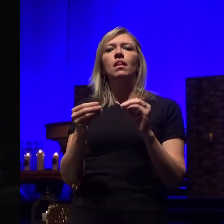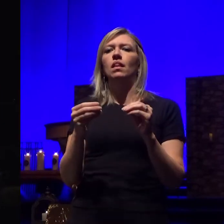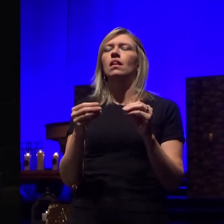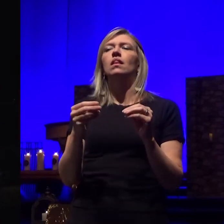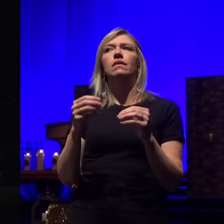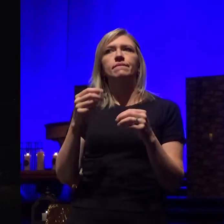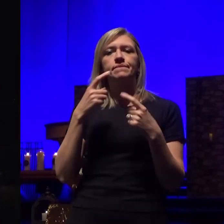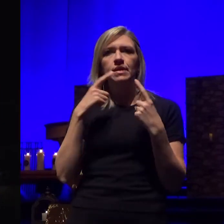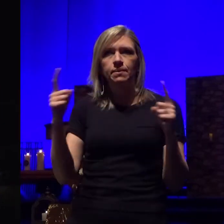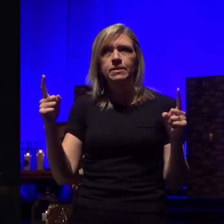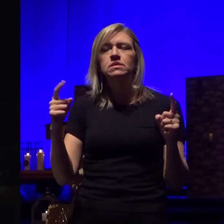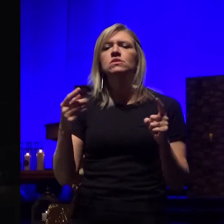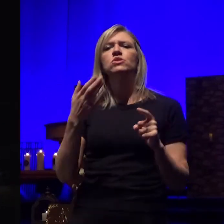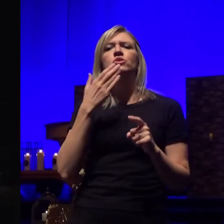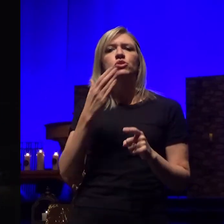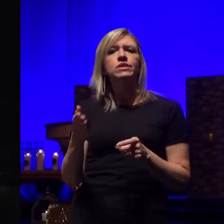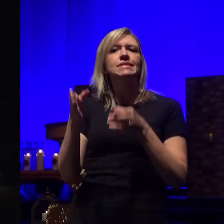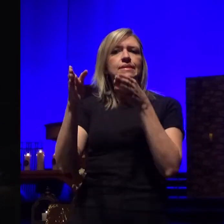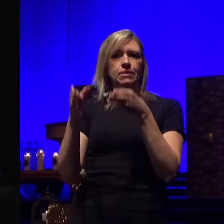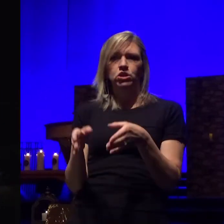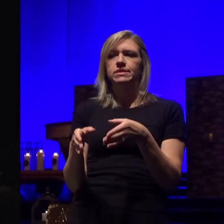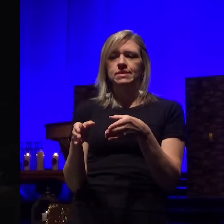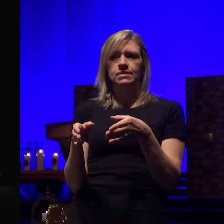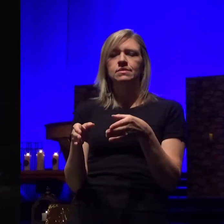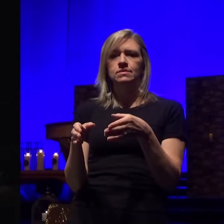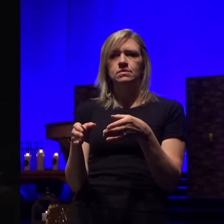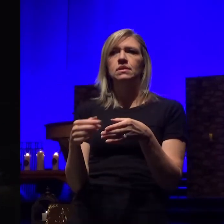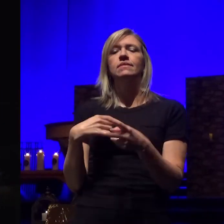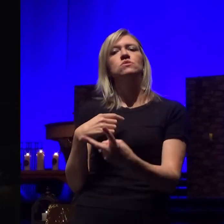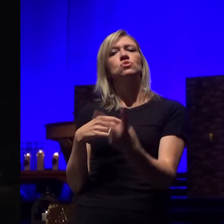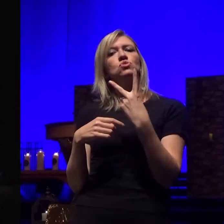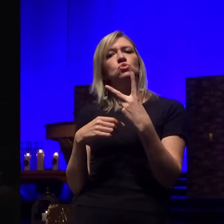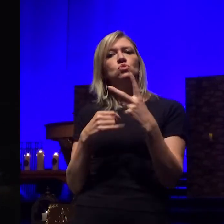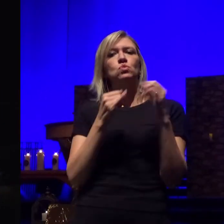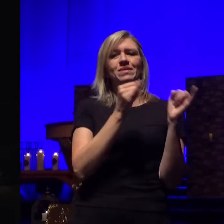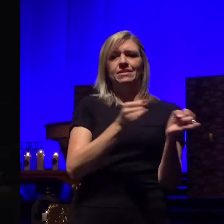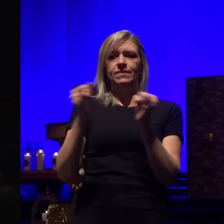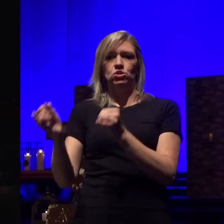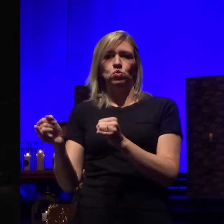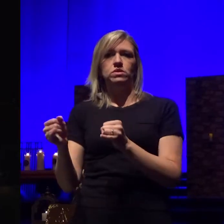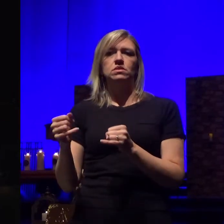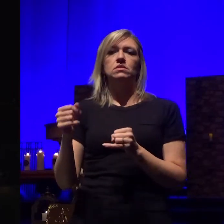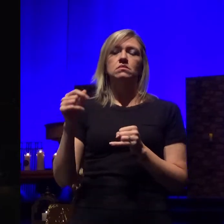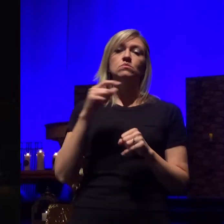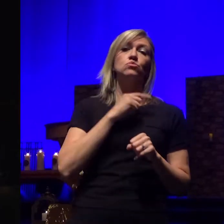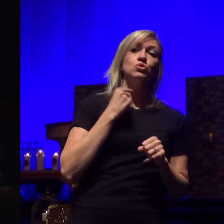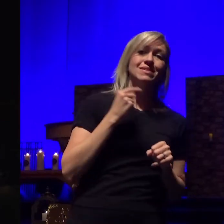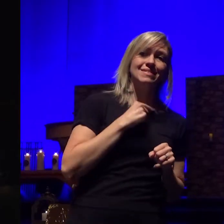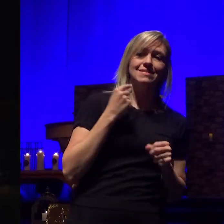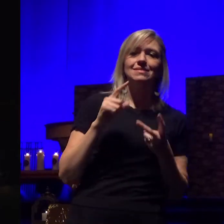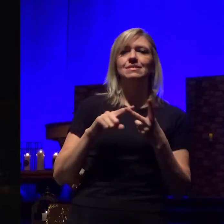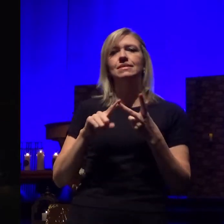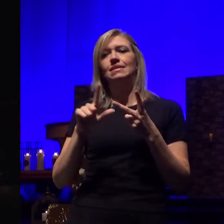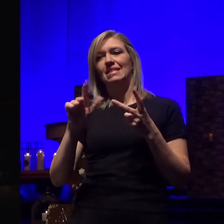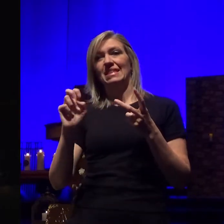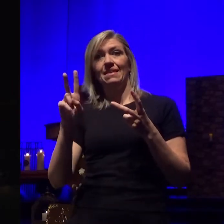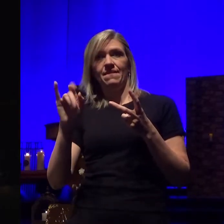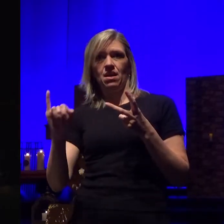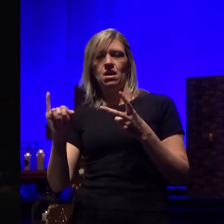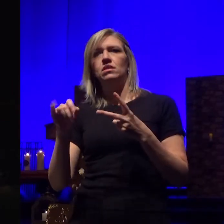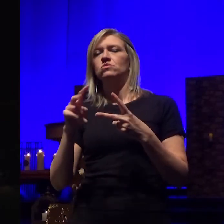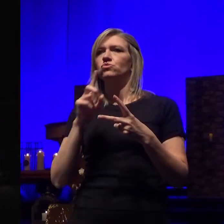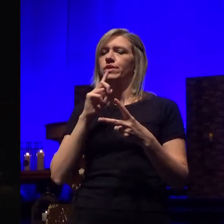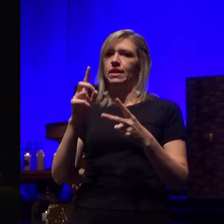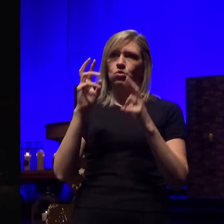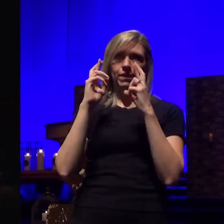Samaritan, where we have two individuals, a priest and a Levite, the two most revered within